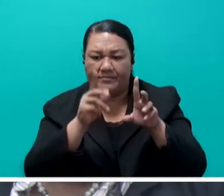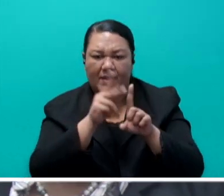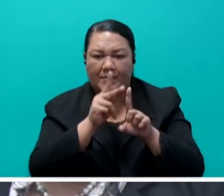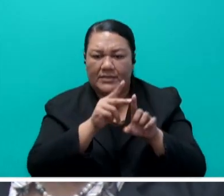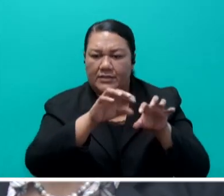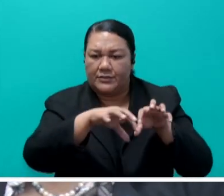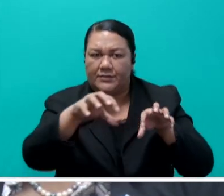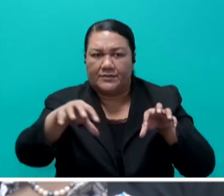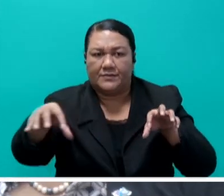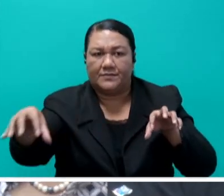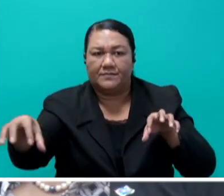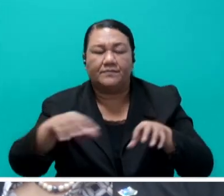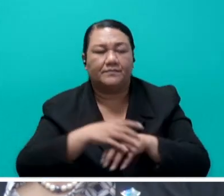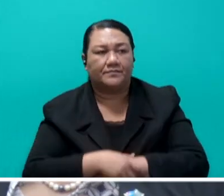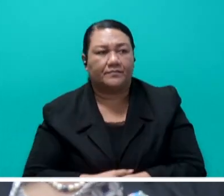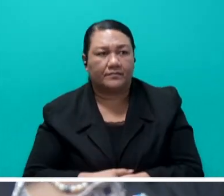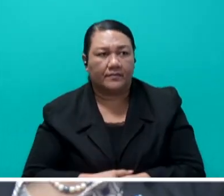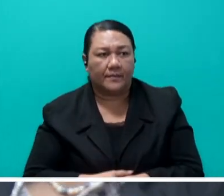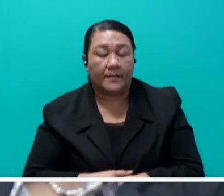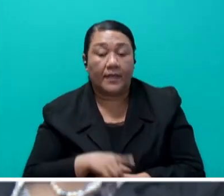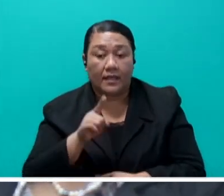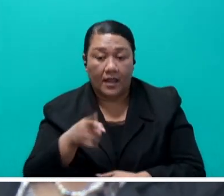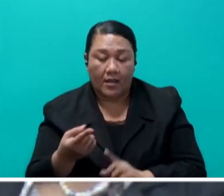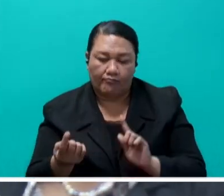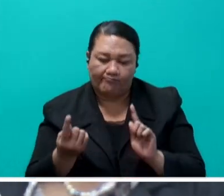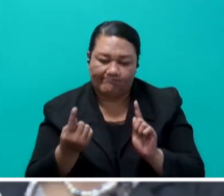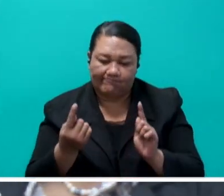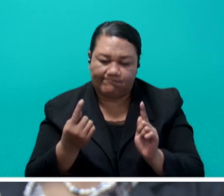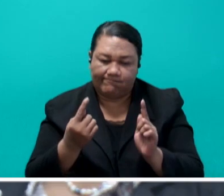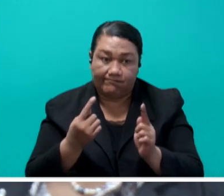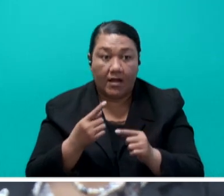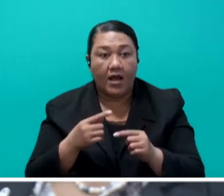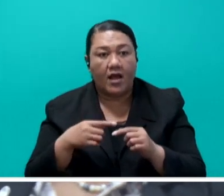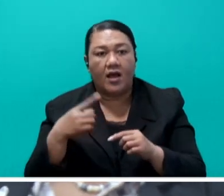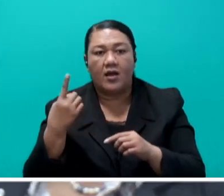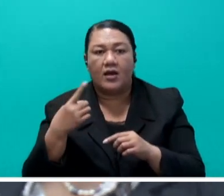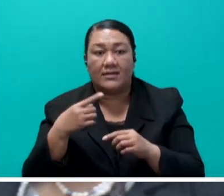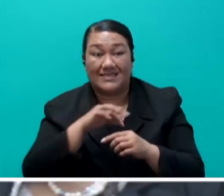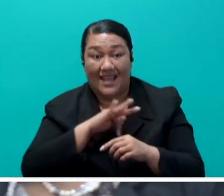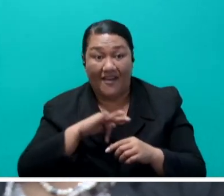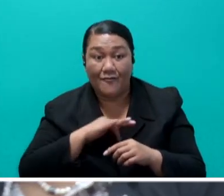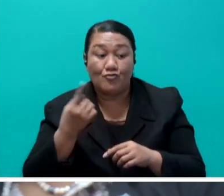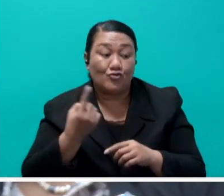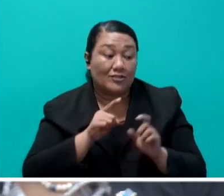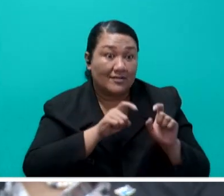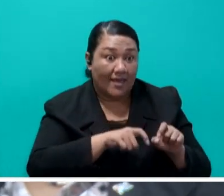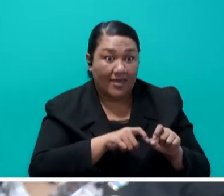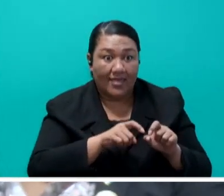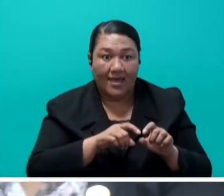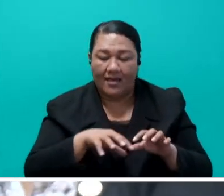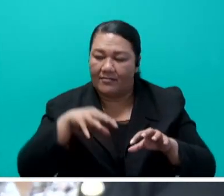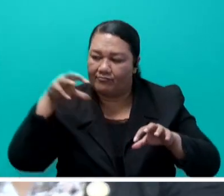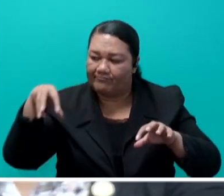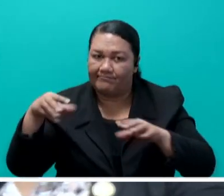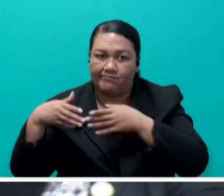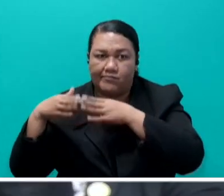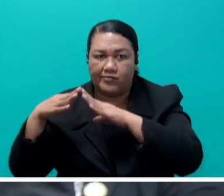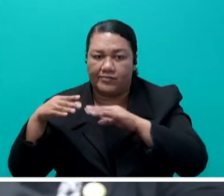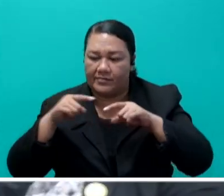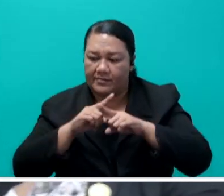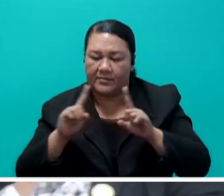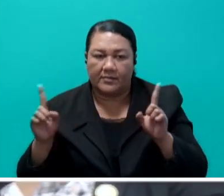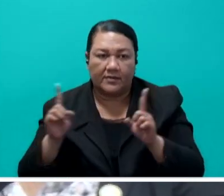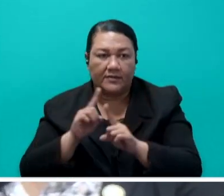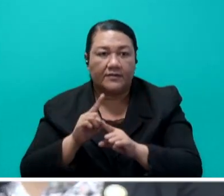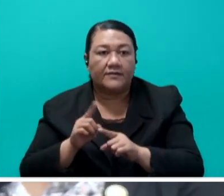Prior to this, we will rehouse the staff living in the new building and the nearby staff quarters, and we will duly inform the general public